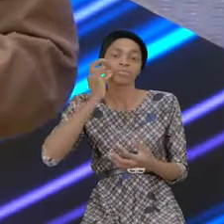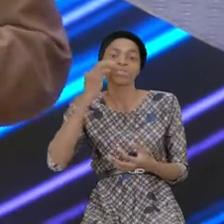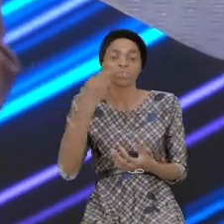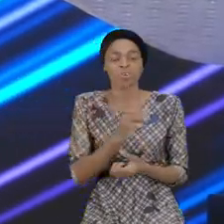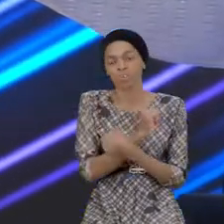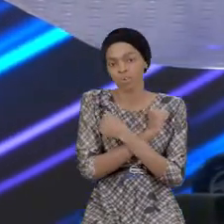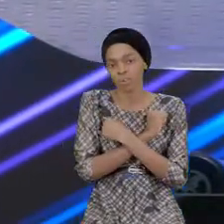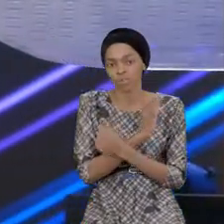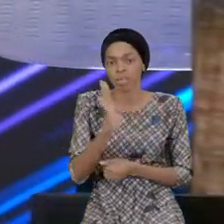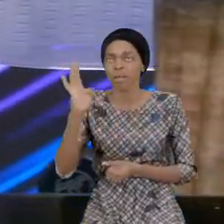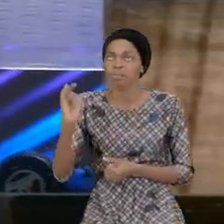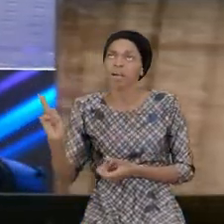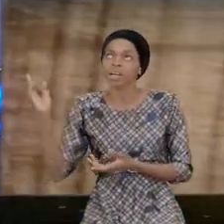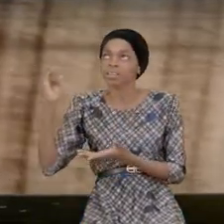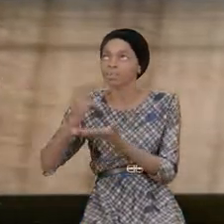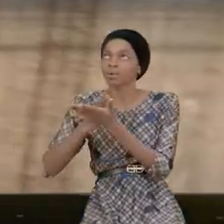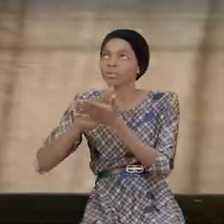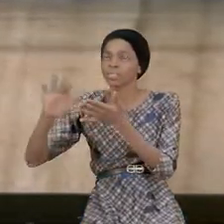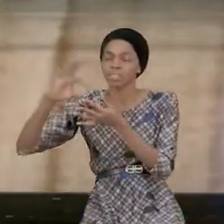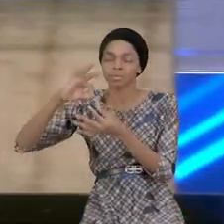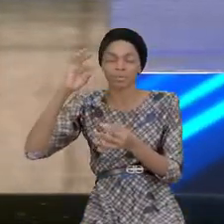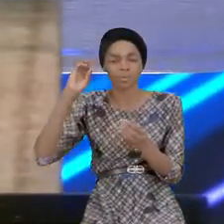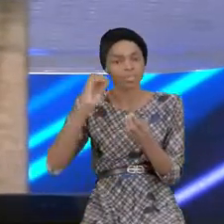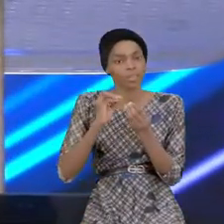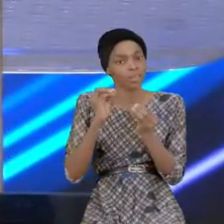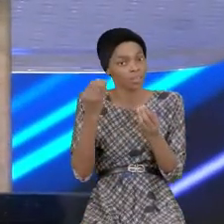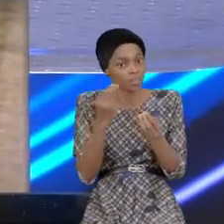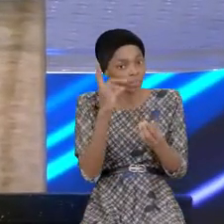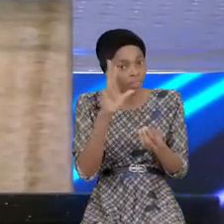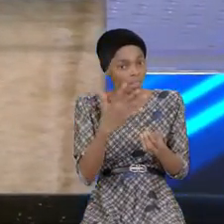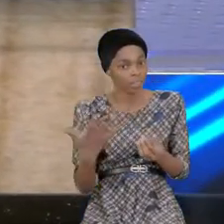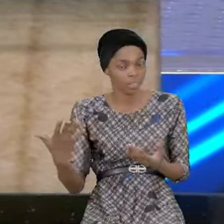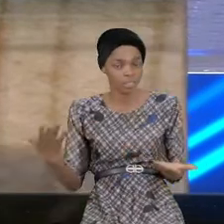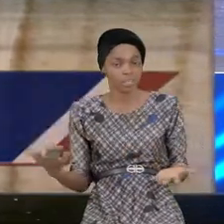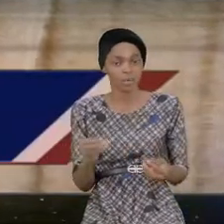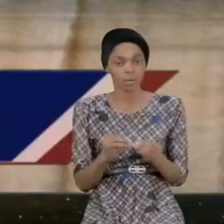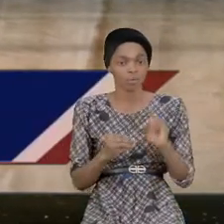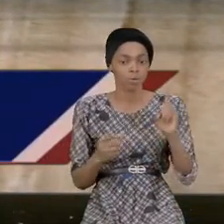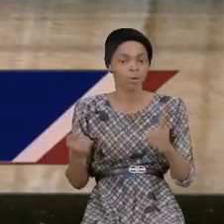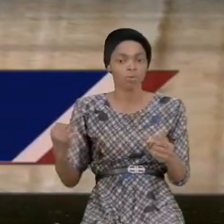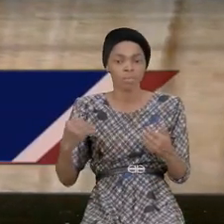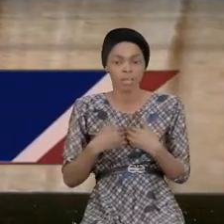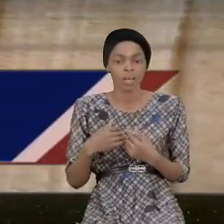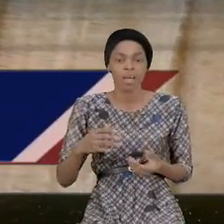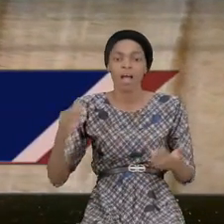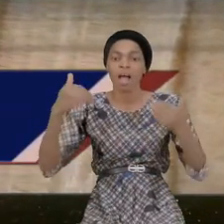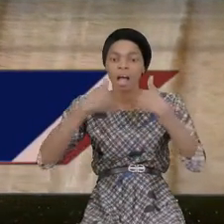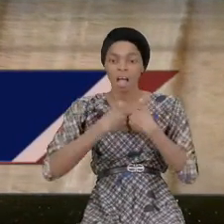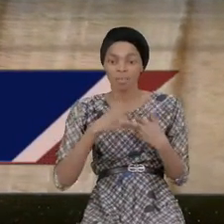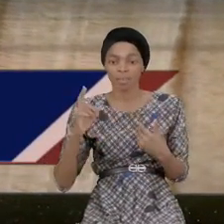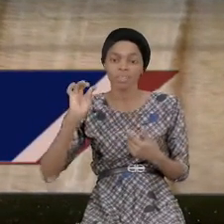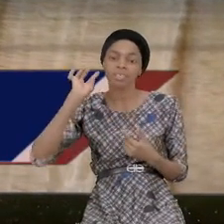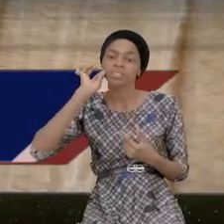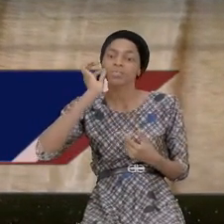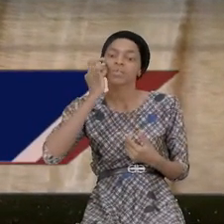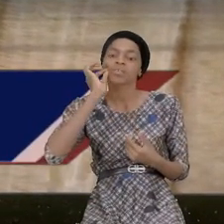Spirit. Look at three things here. Number one, we're looking at bearing the Spirit's fruit, love,